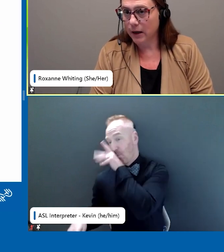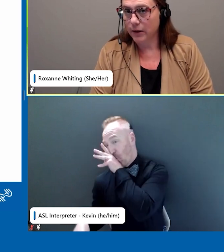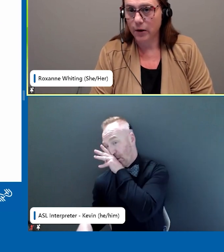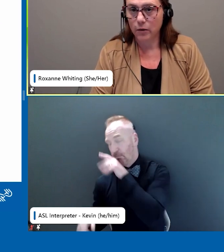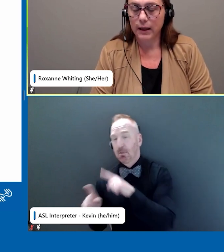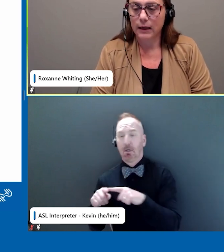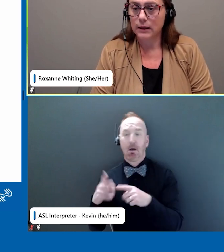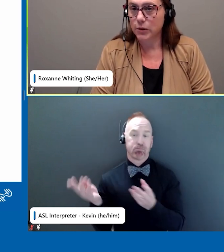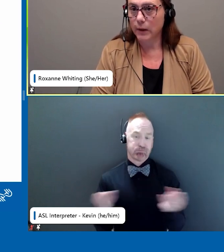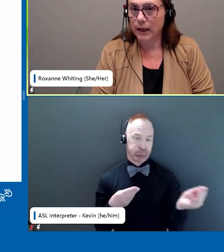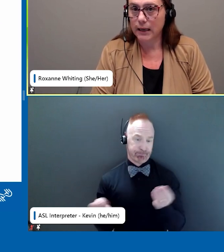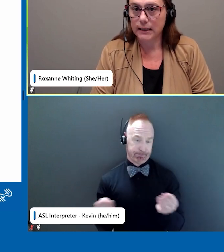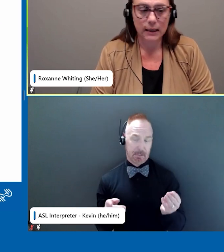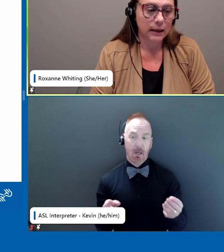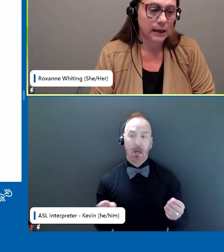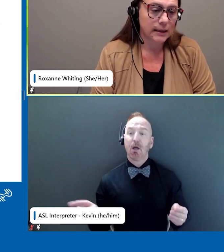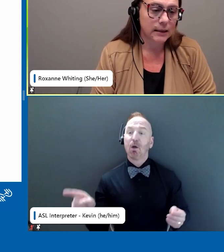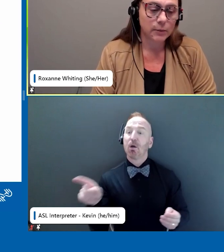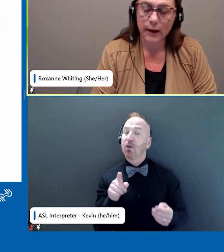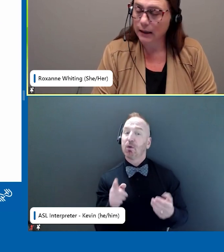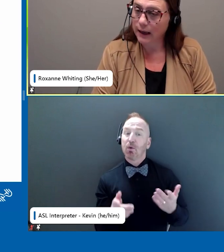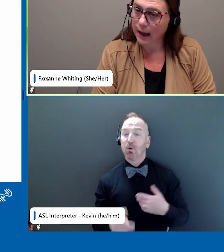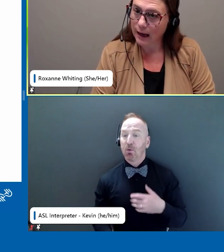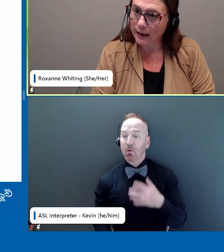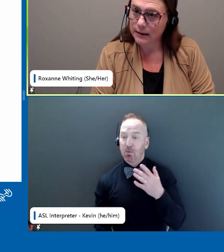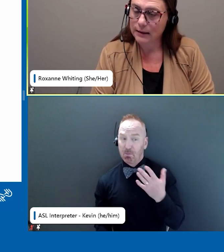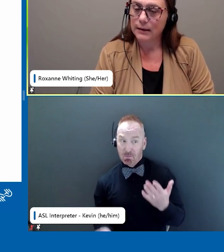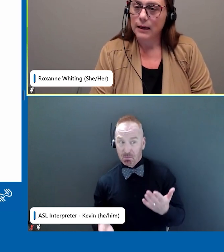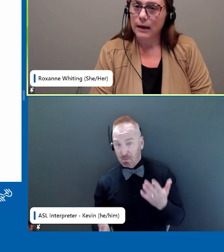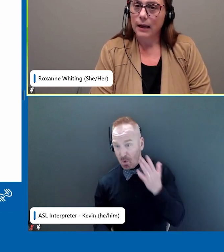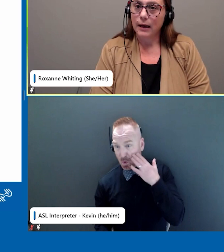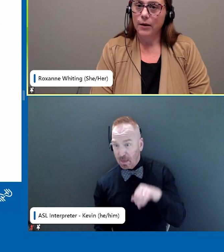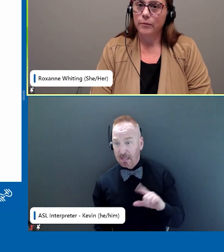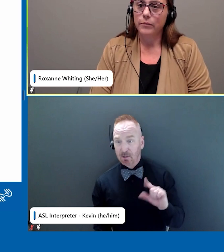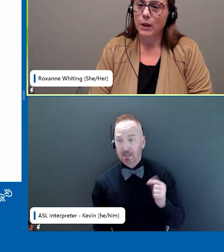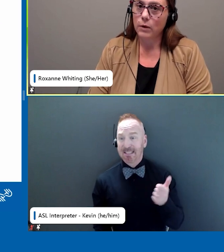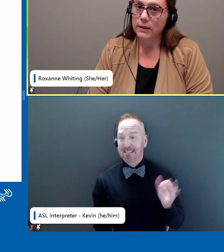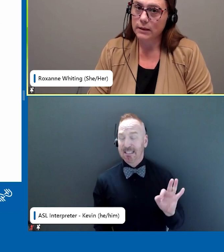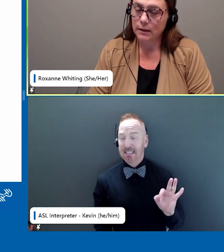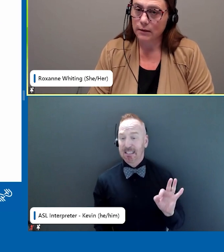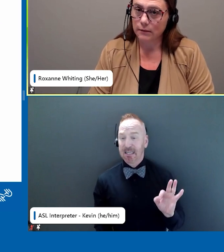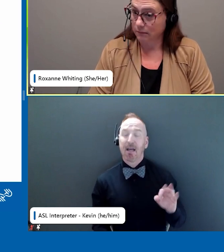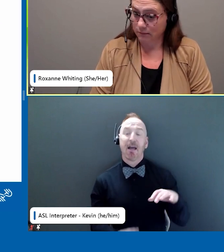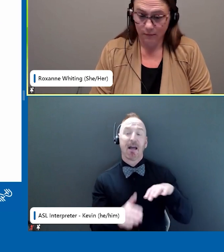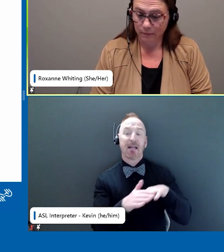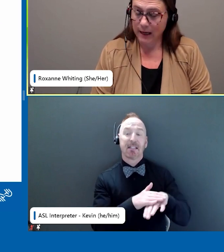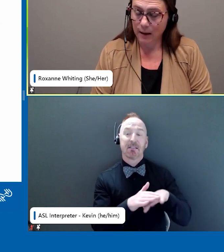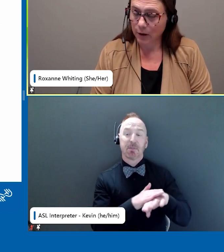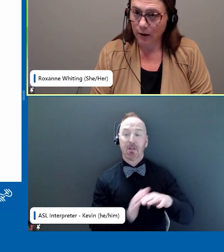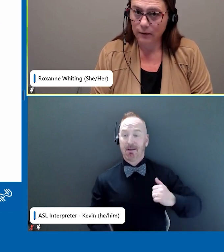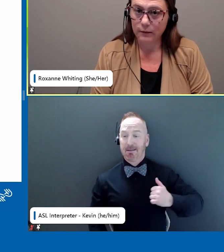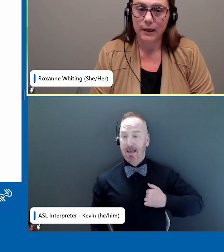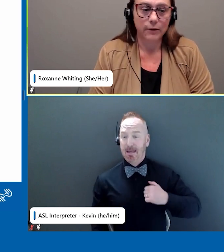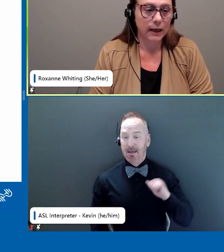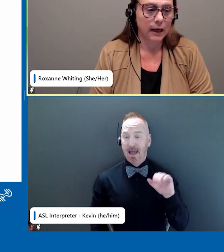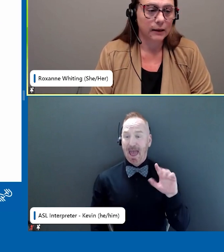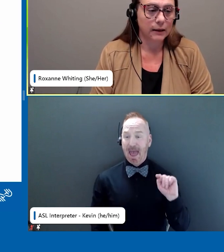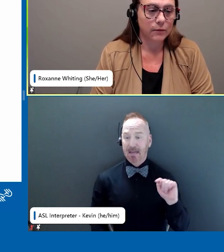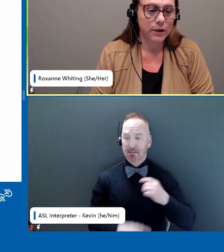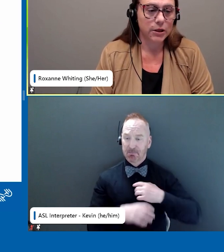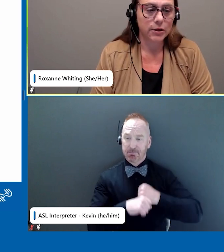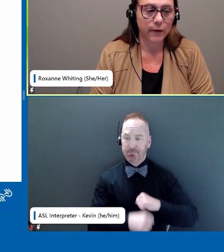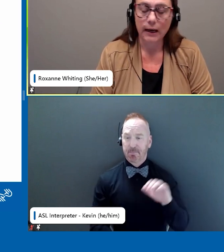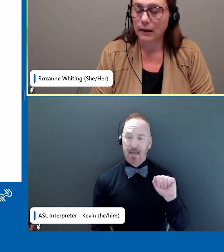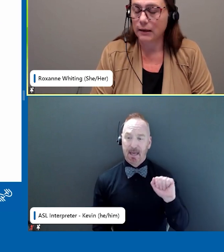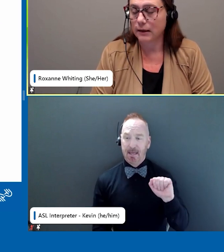may or may not know that in 2019, the Accessible Canada Act was became law here in